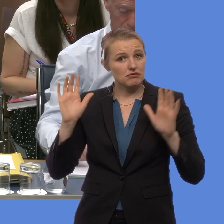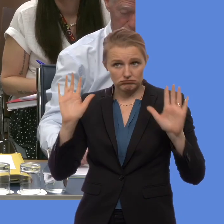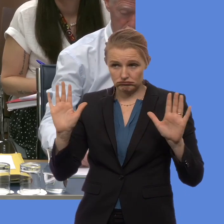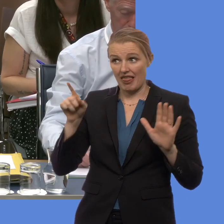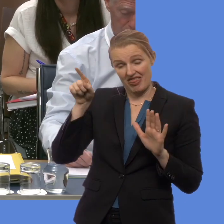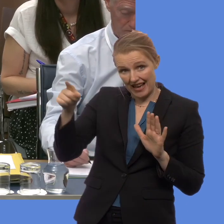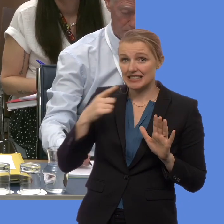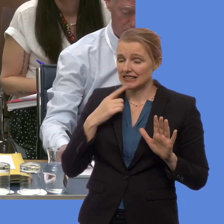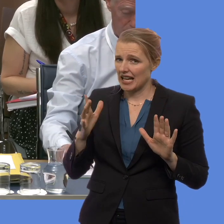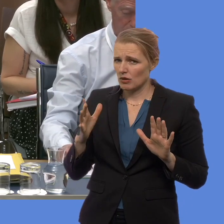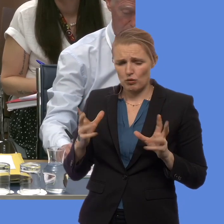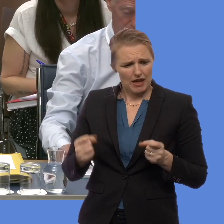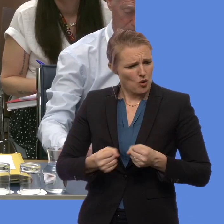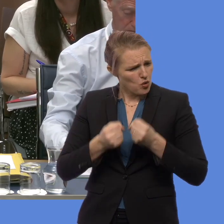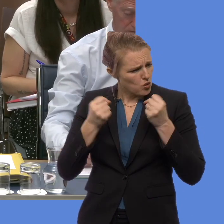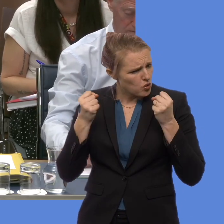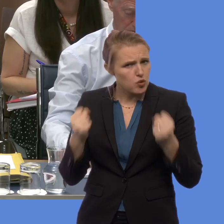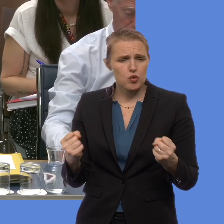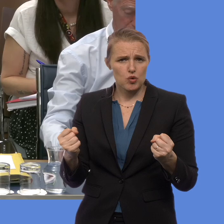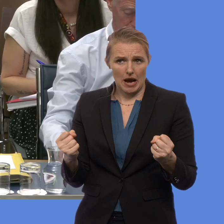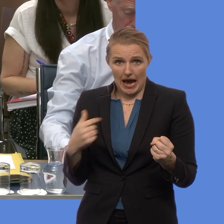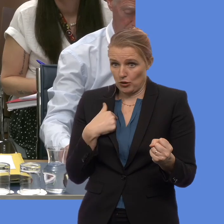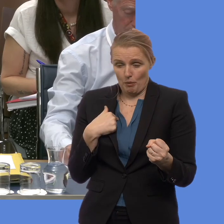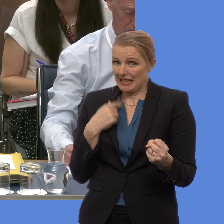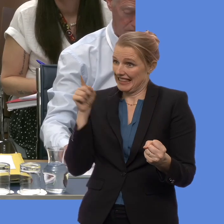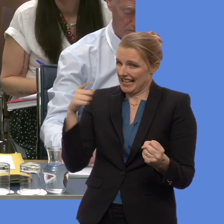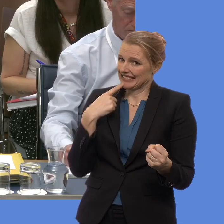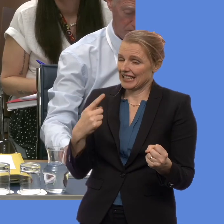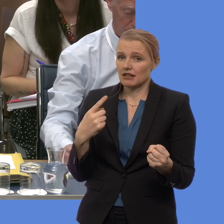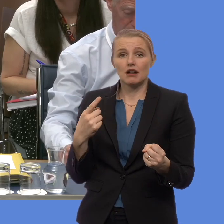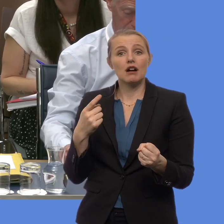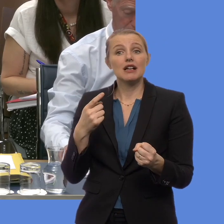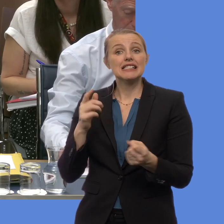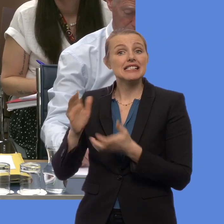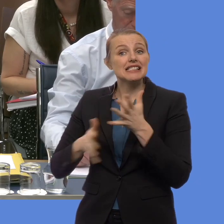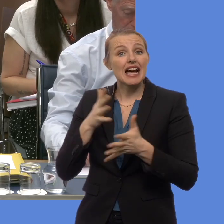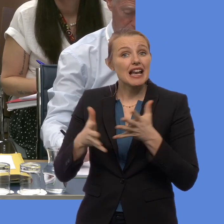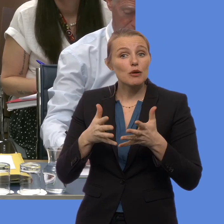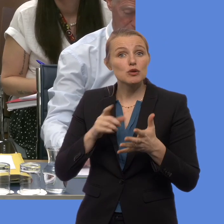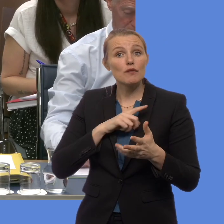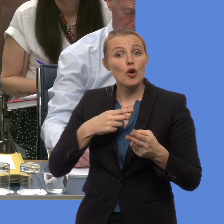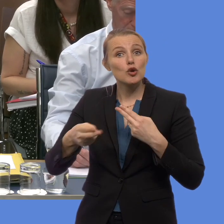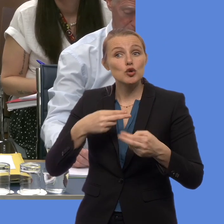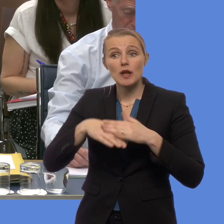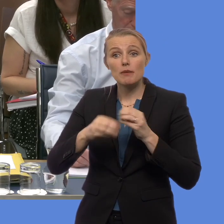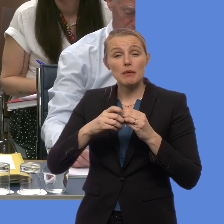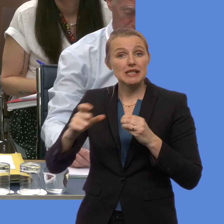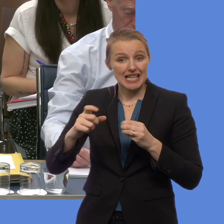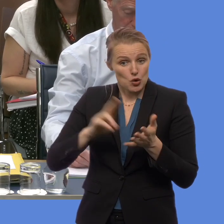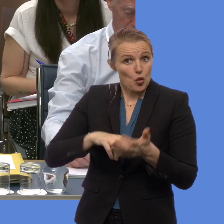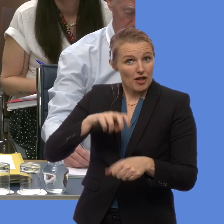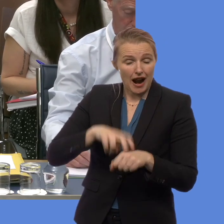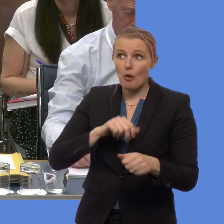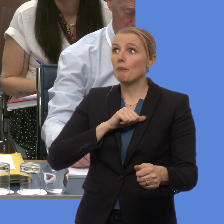it's for others to consider, that actually the provision of signing of news programmes in the BBC Northern Ireland is